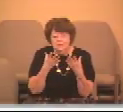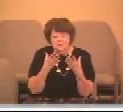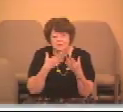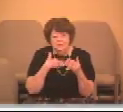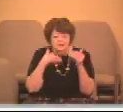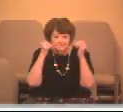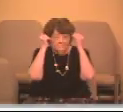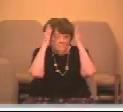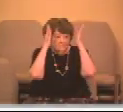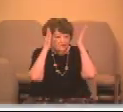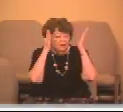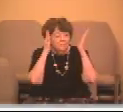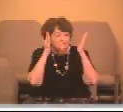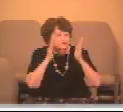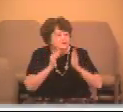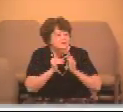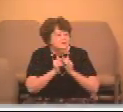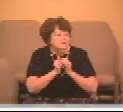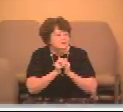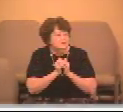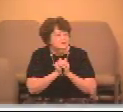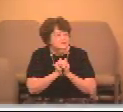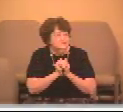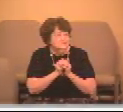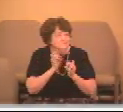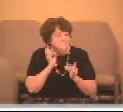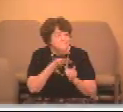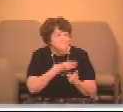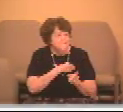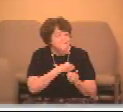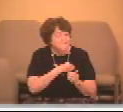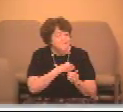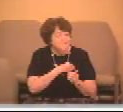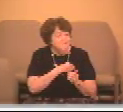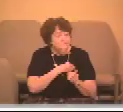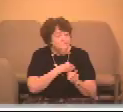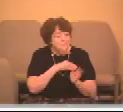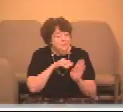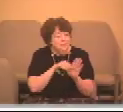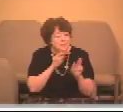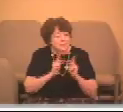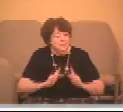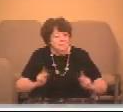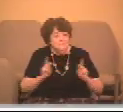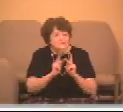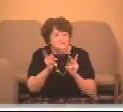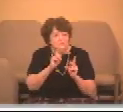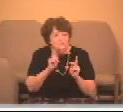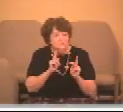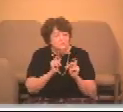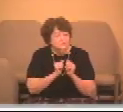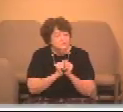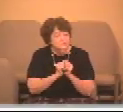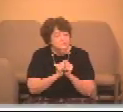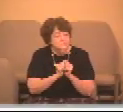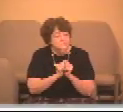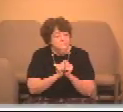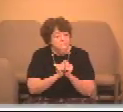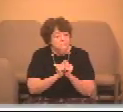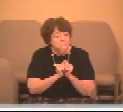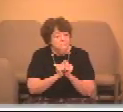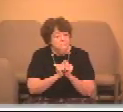is that some point in time in our life, we've been at a place where weariness is because we're